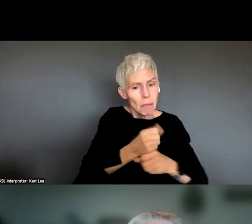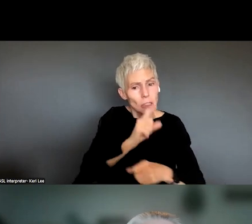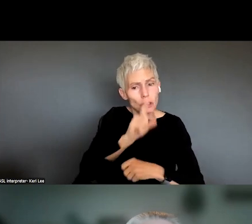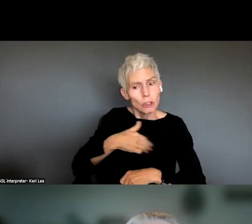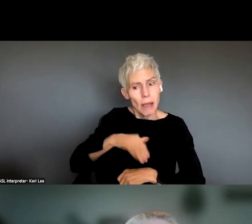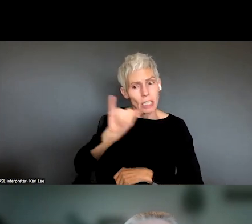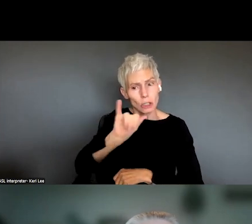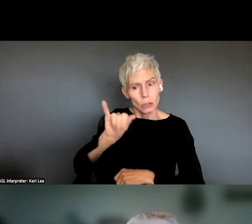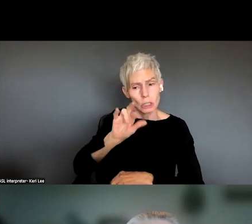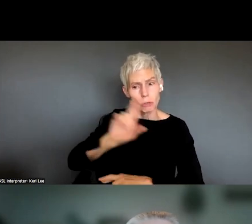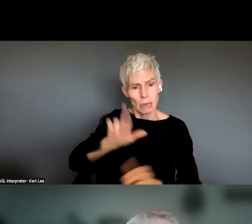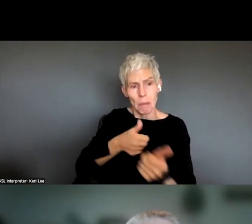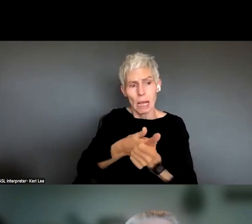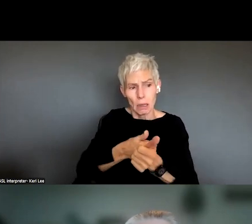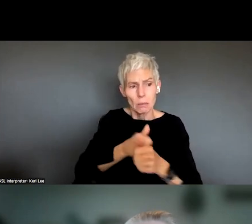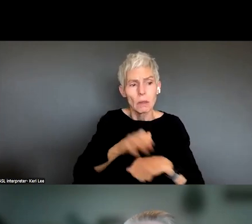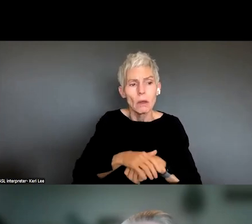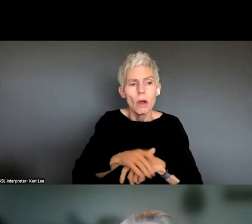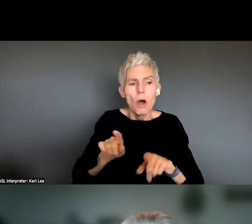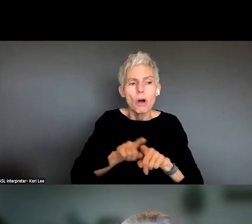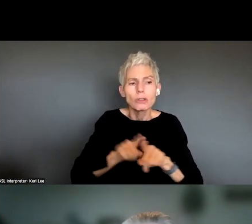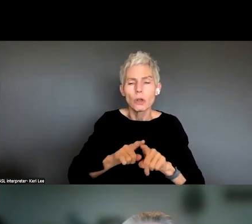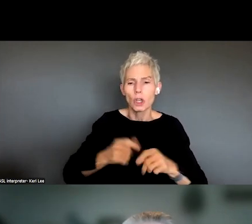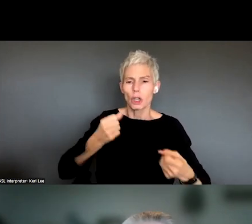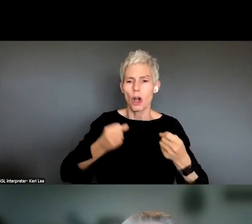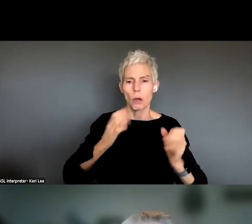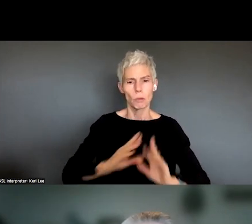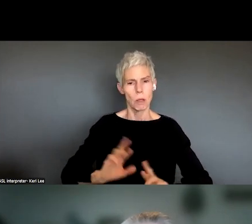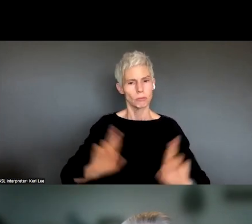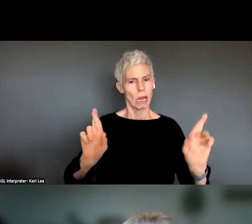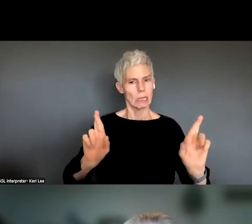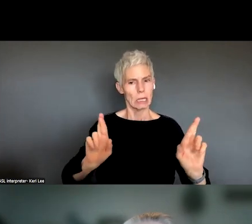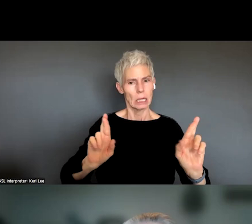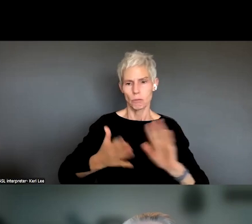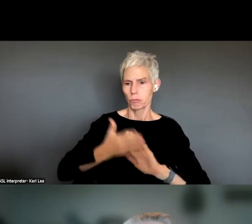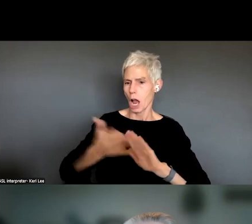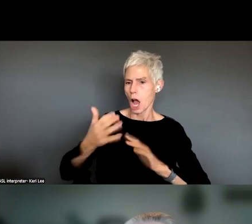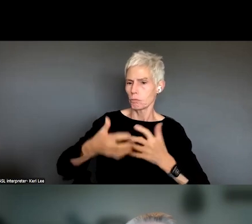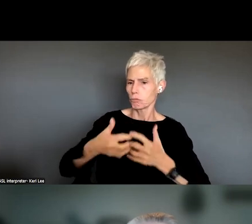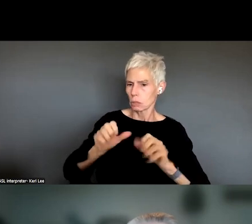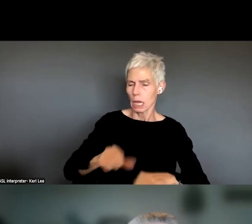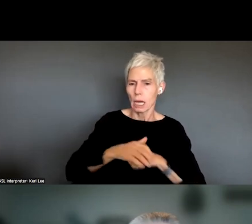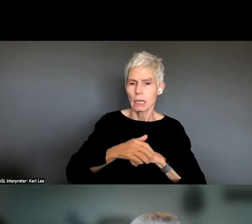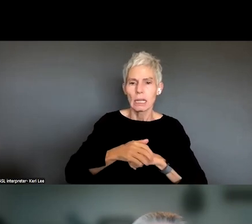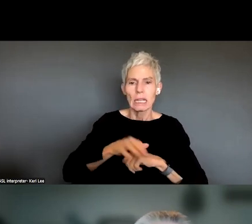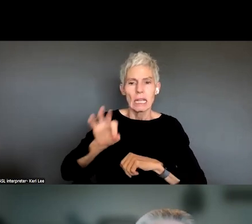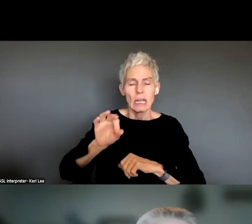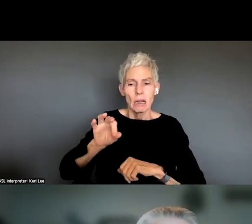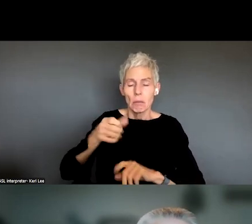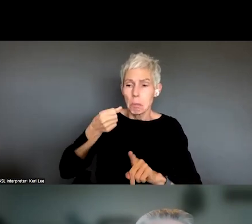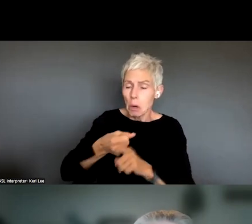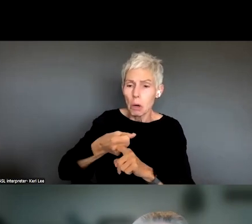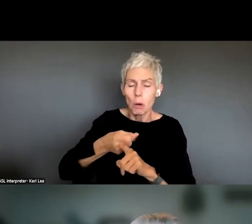things. Next is to keep your vehicle prepared, especially if you may encounter an event where you have to